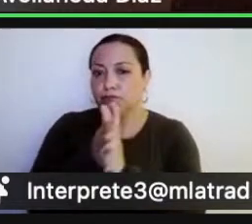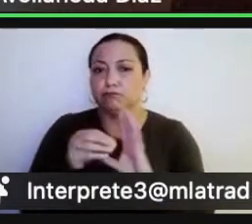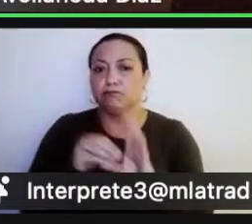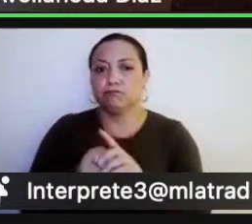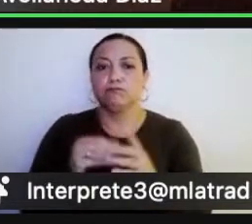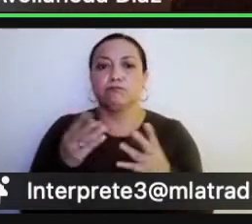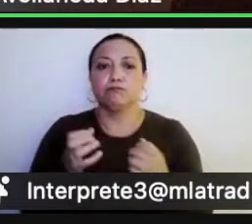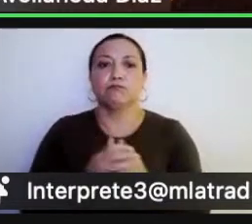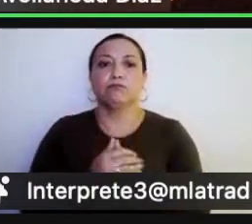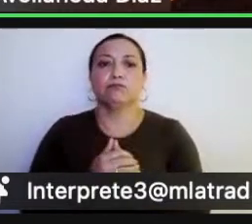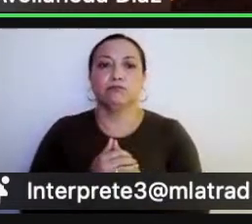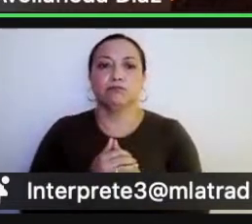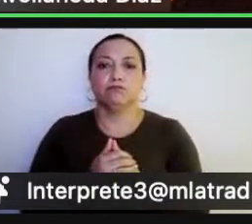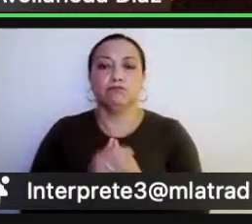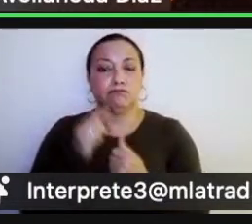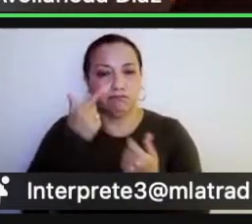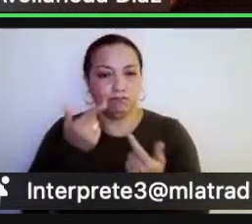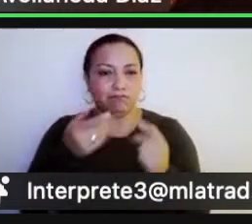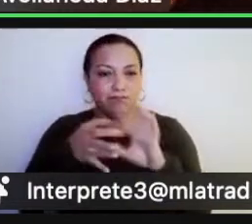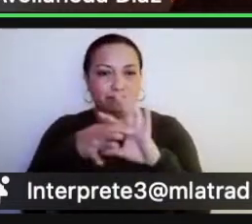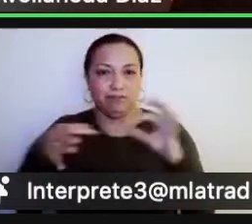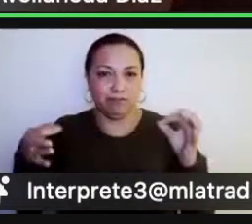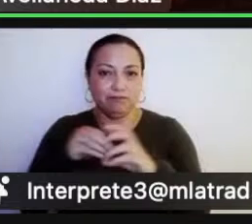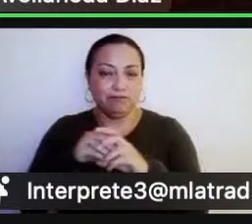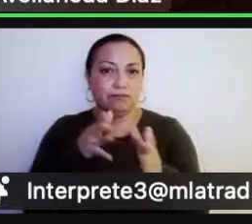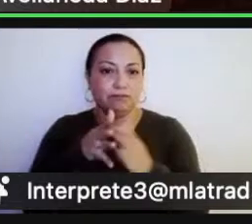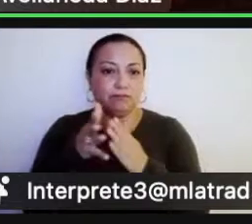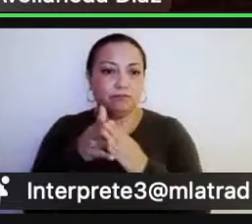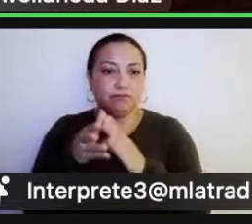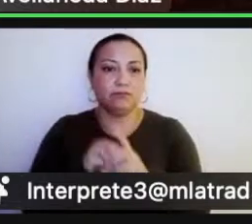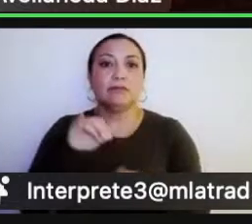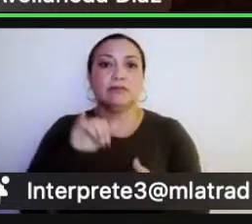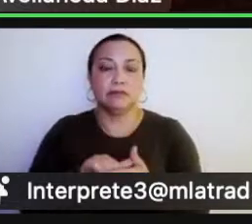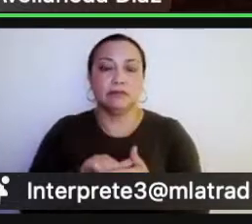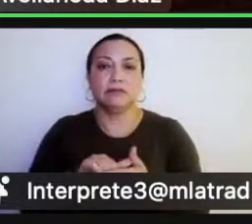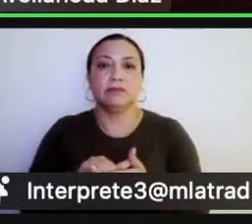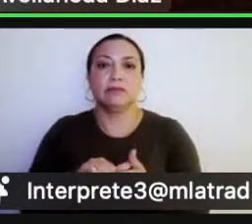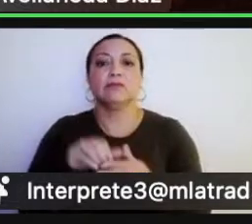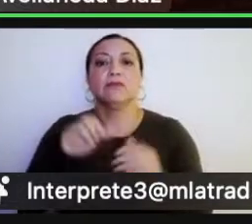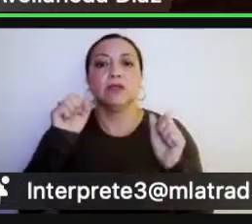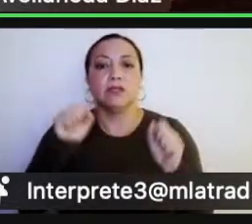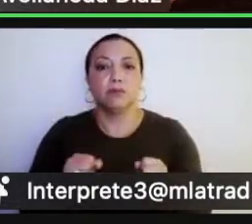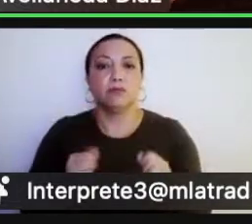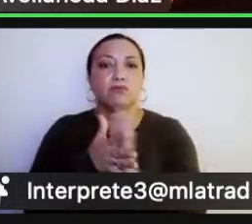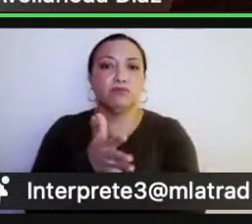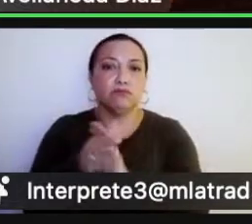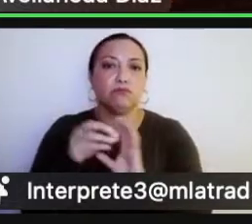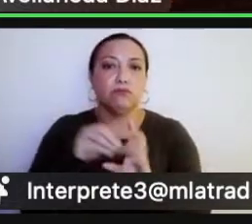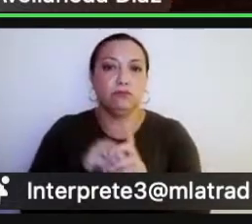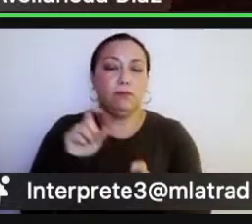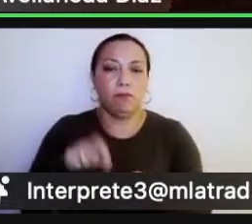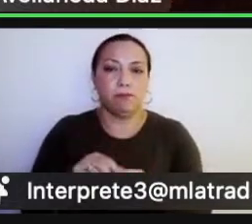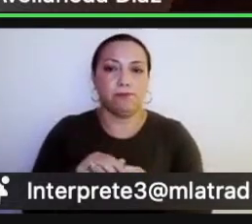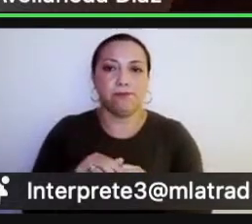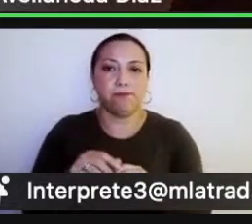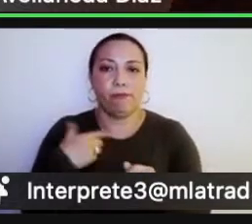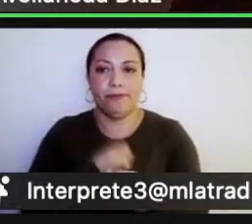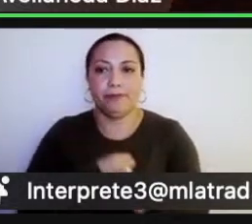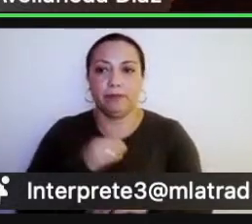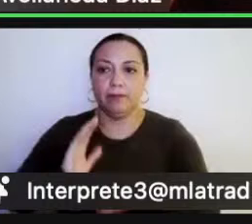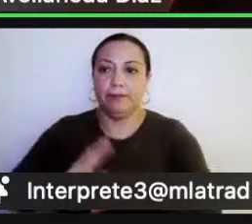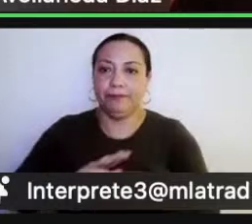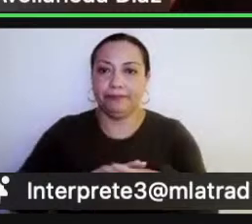I just want to finish with this sentence where we can comment that the